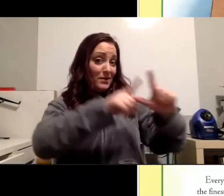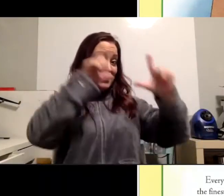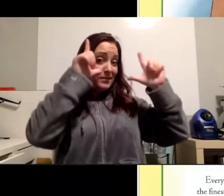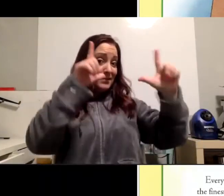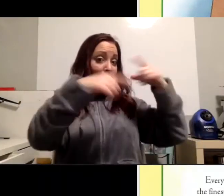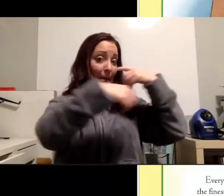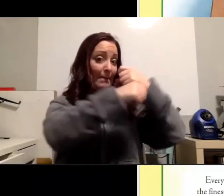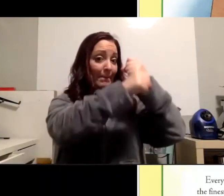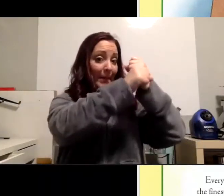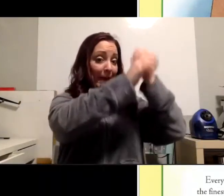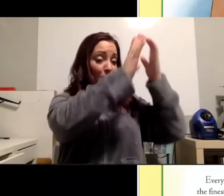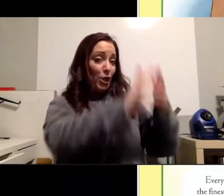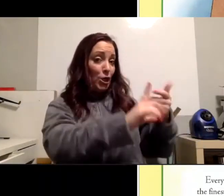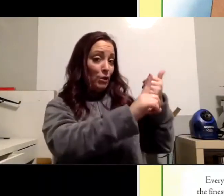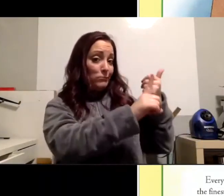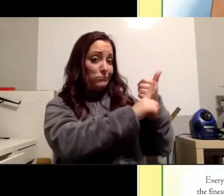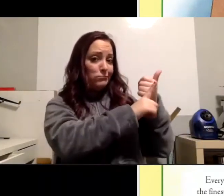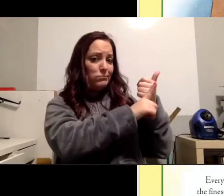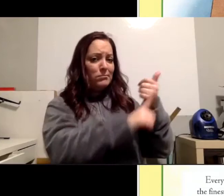The Signmaker,